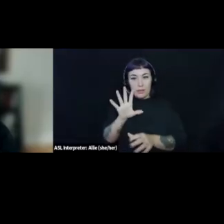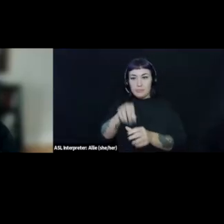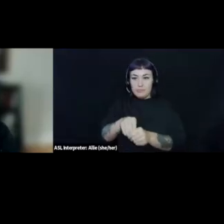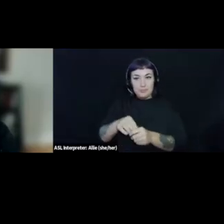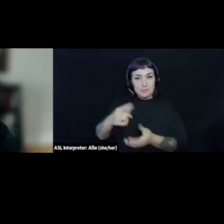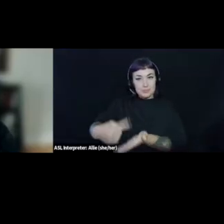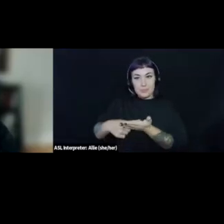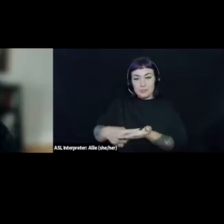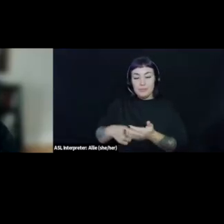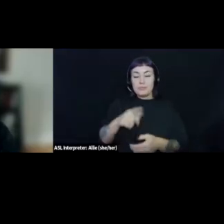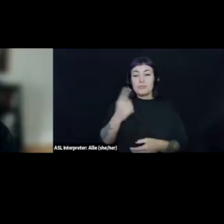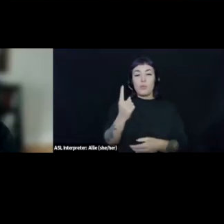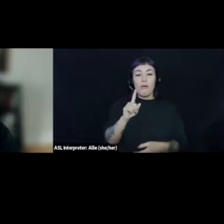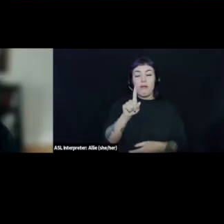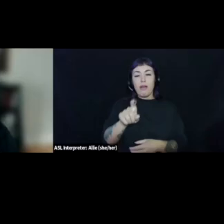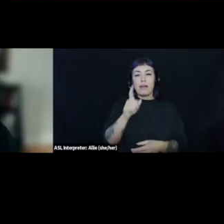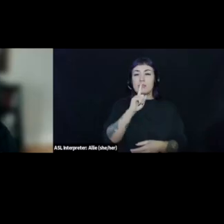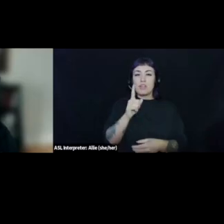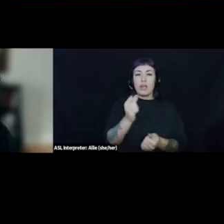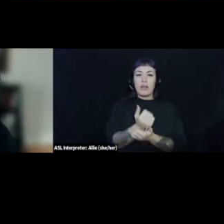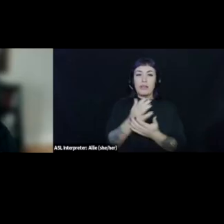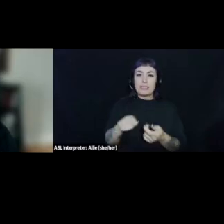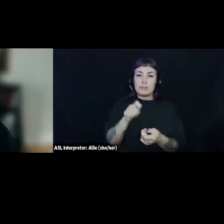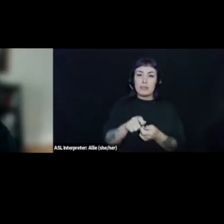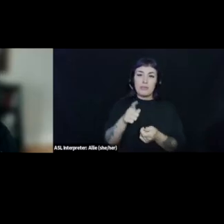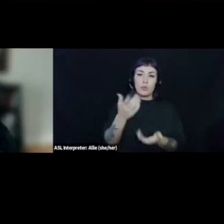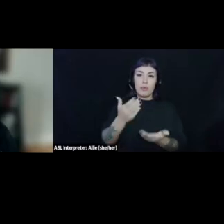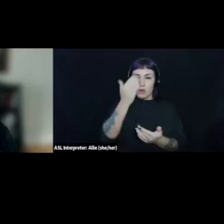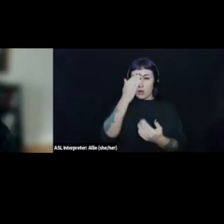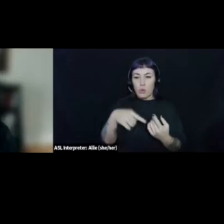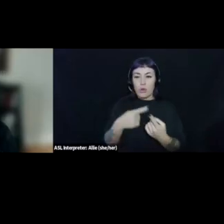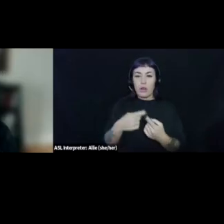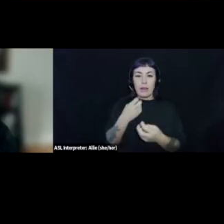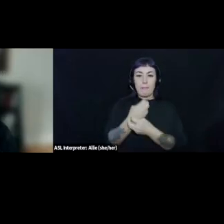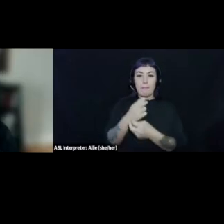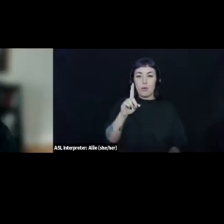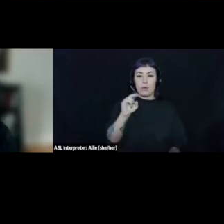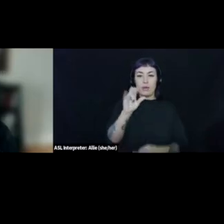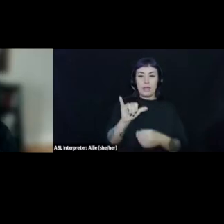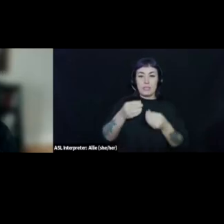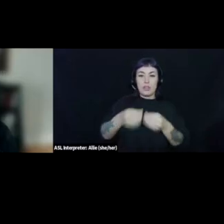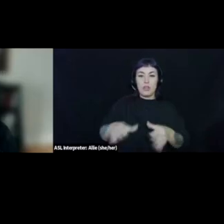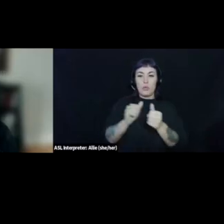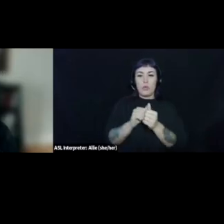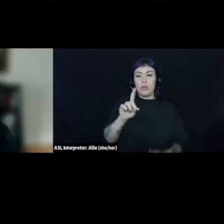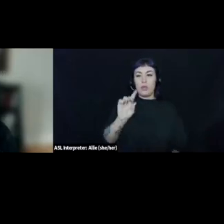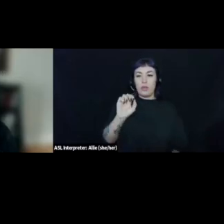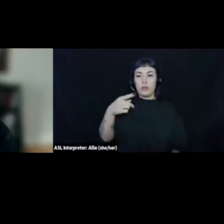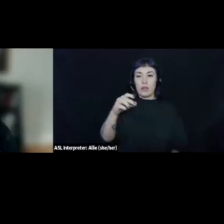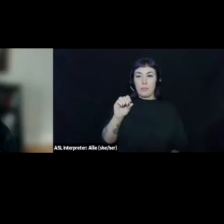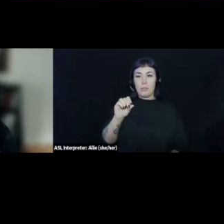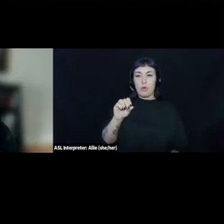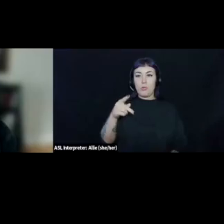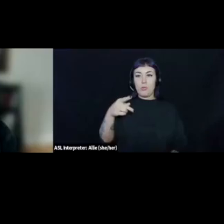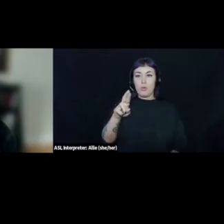way. But someone is asking, is there anything specific you might know about bone density loss with Depo-Provera, the birth